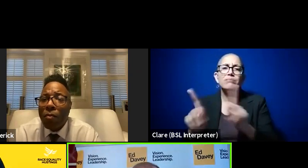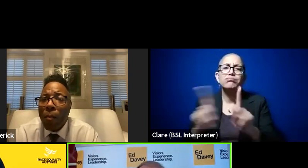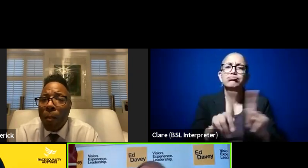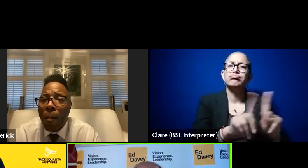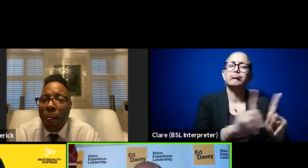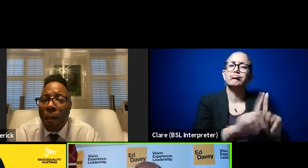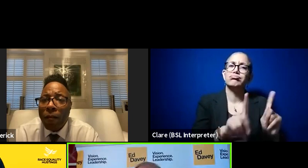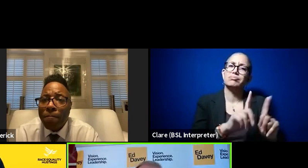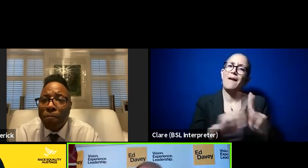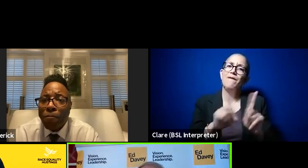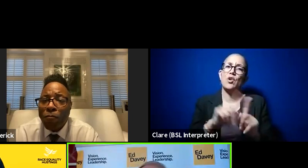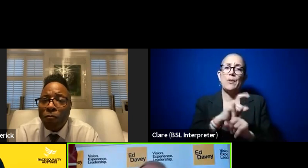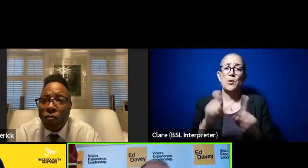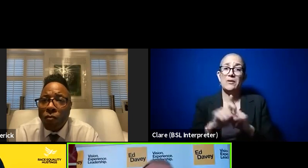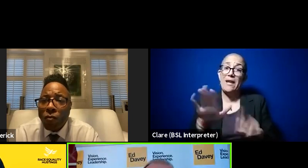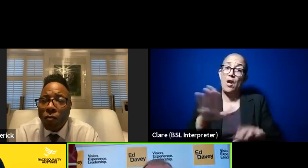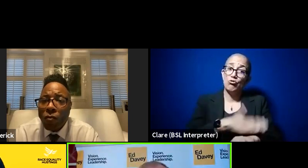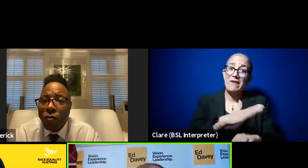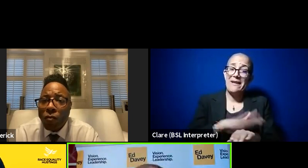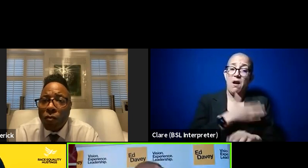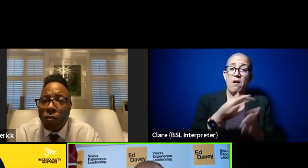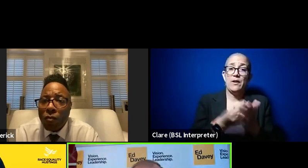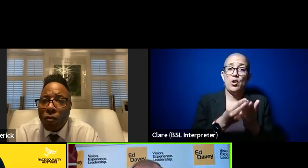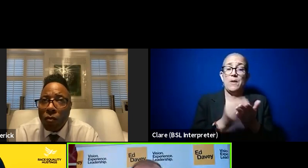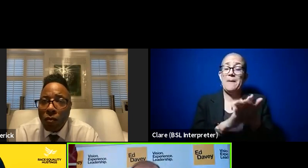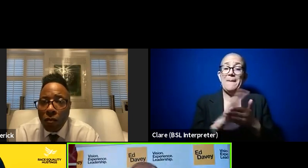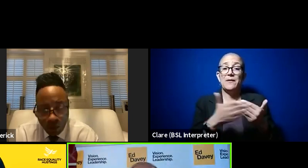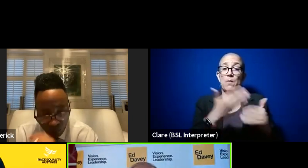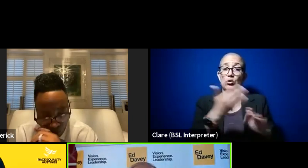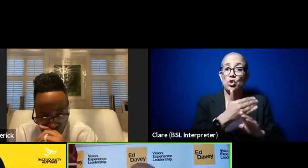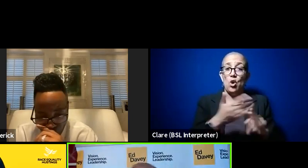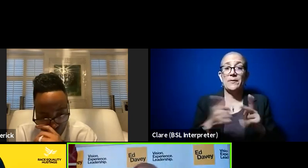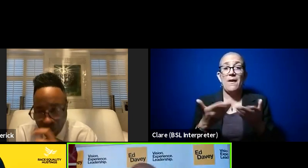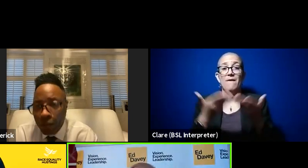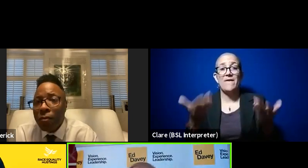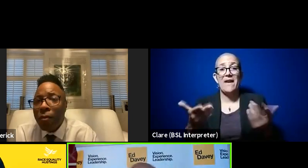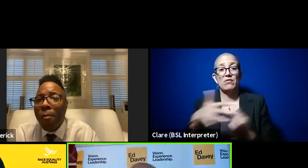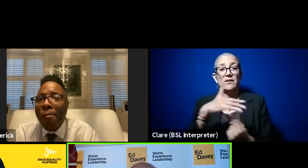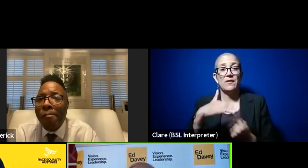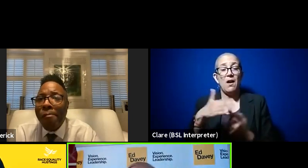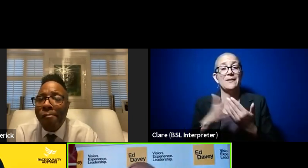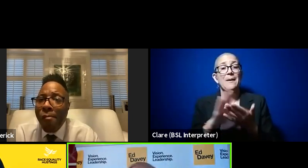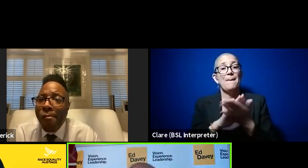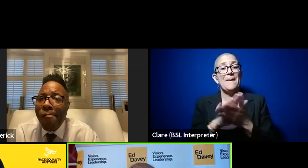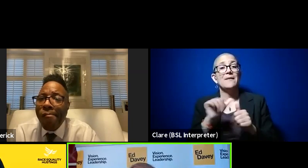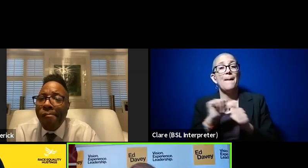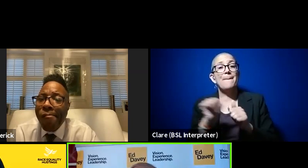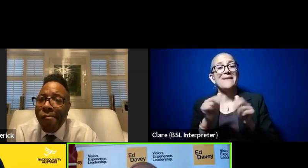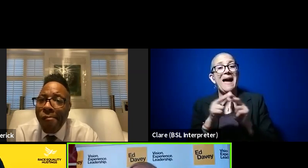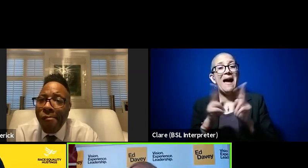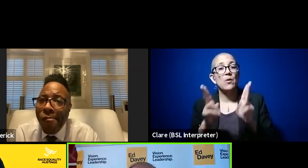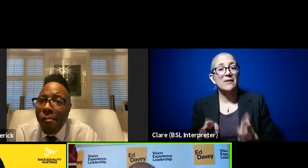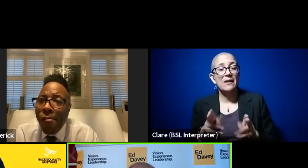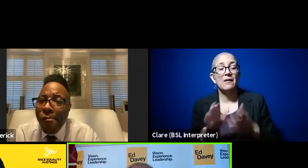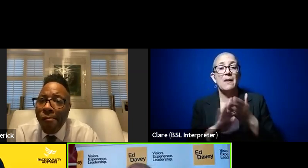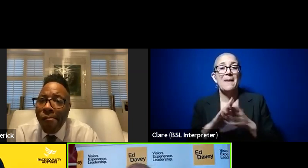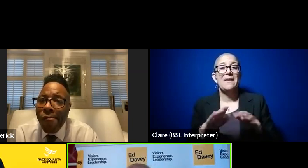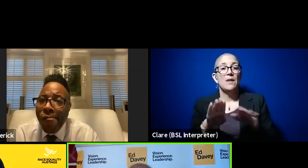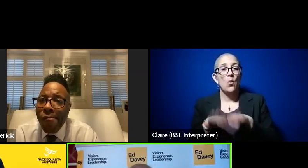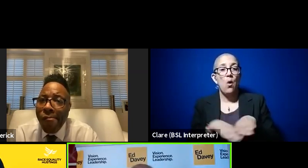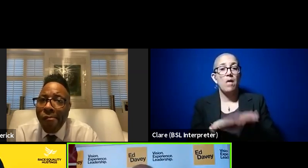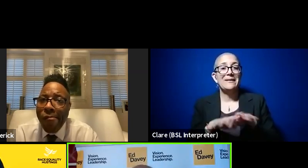A greener economy means more jobs. A fairer society means better housing. It means equality and diversity will